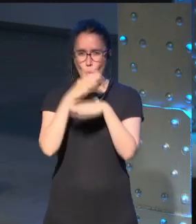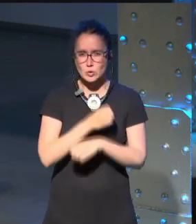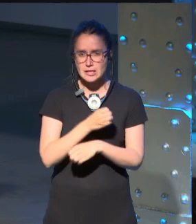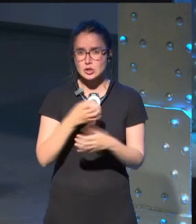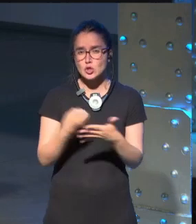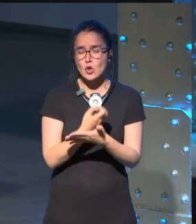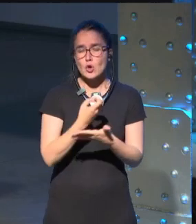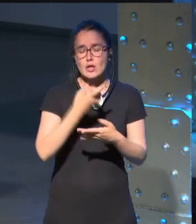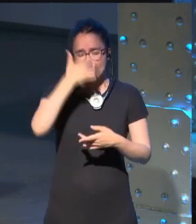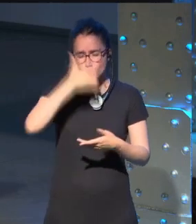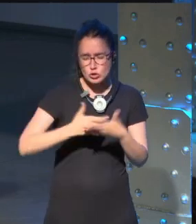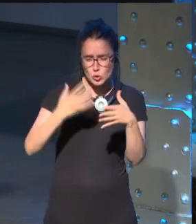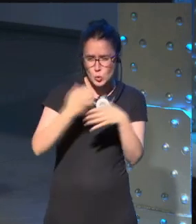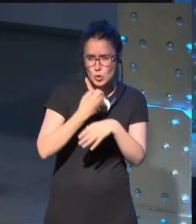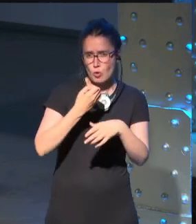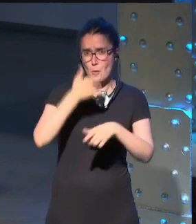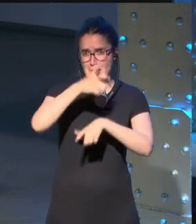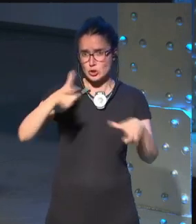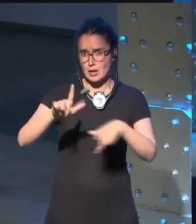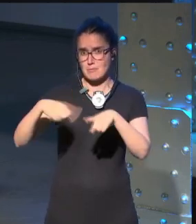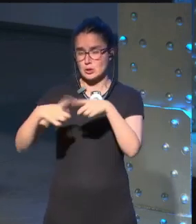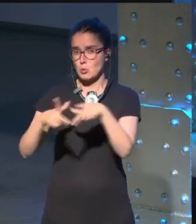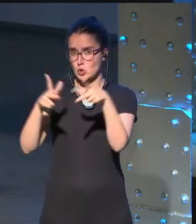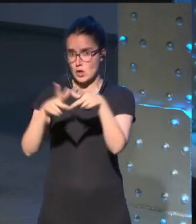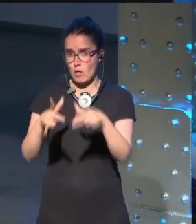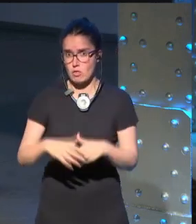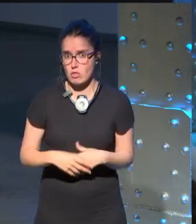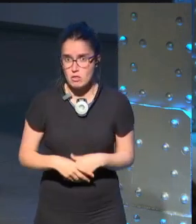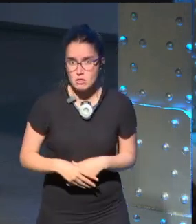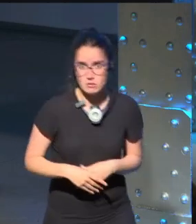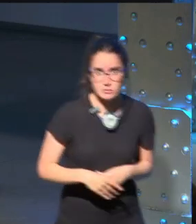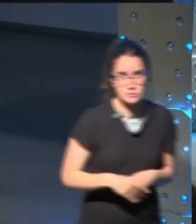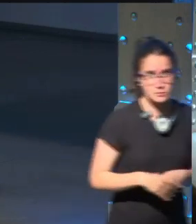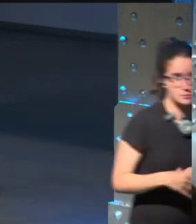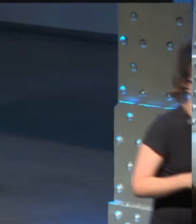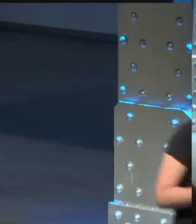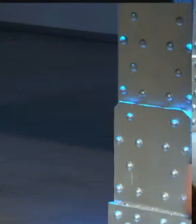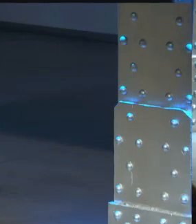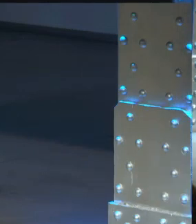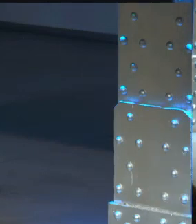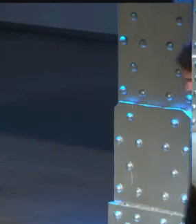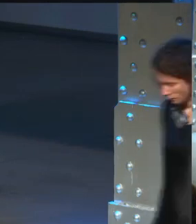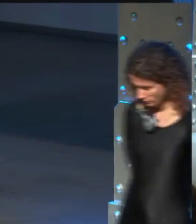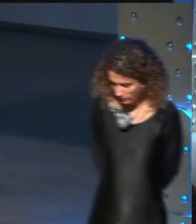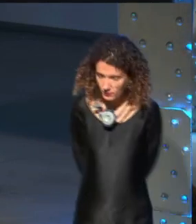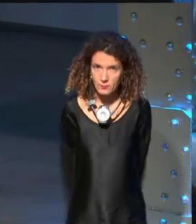Here you have the dark side of the world, of how we are as human beings and as a society.